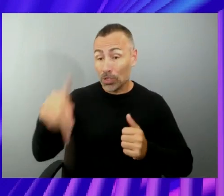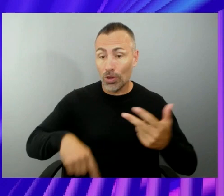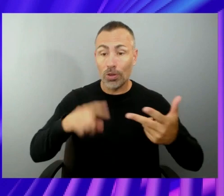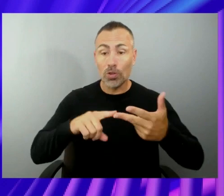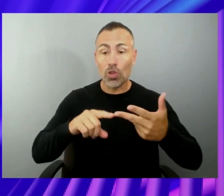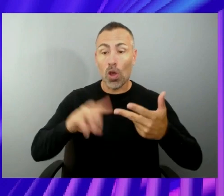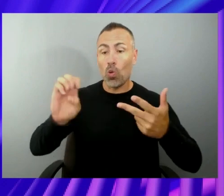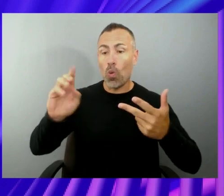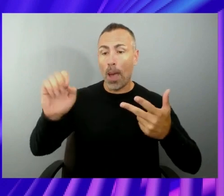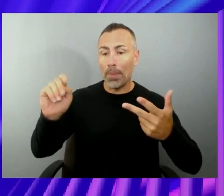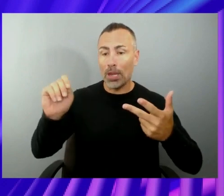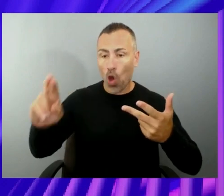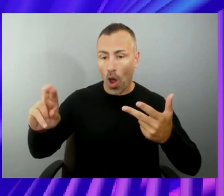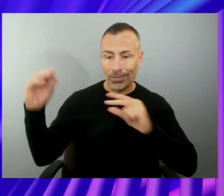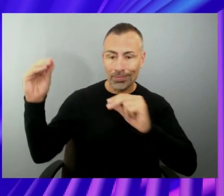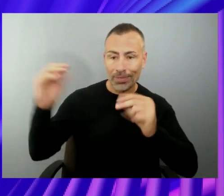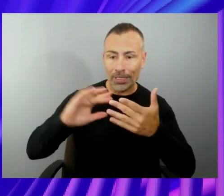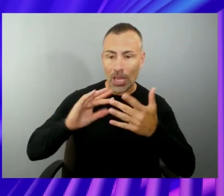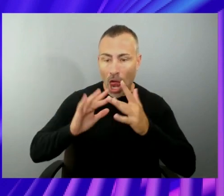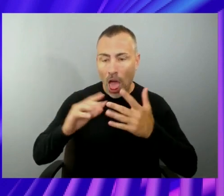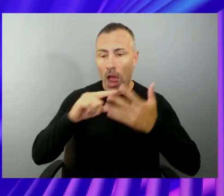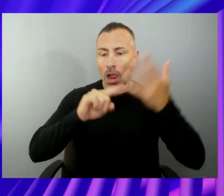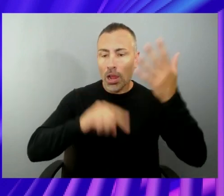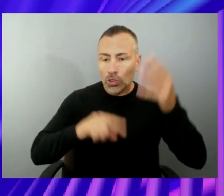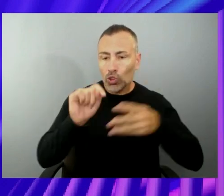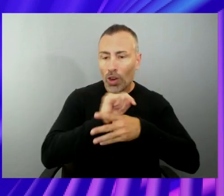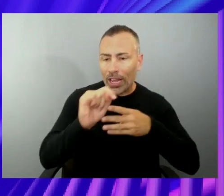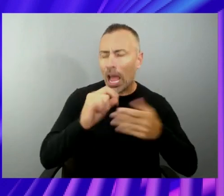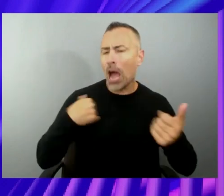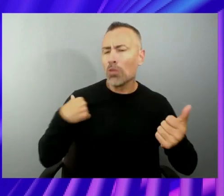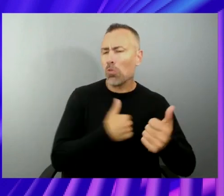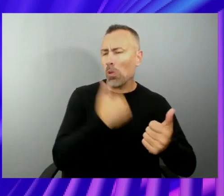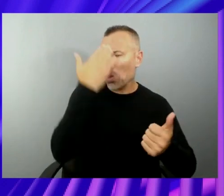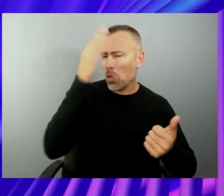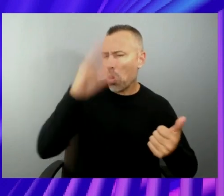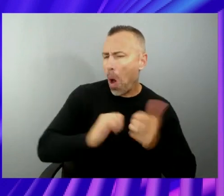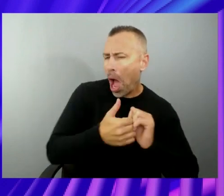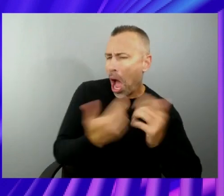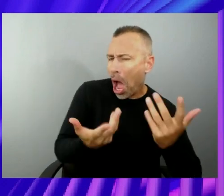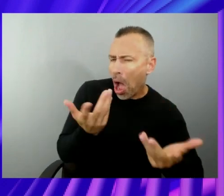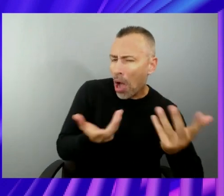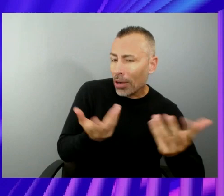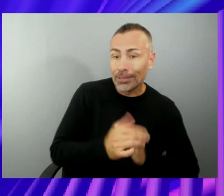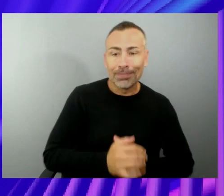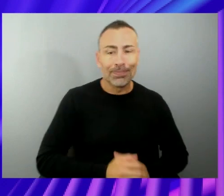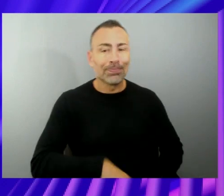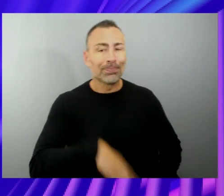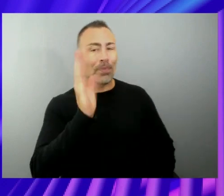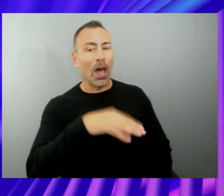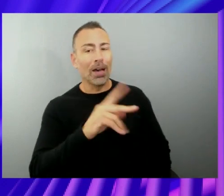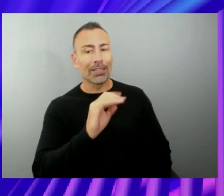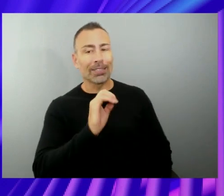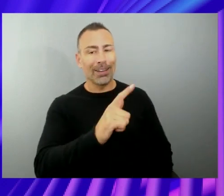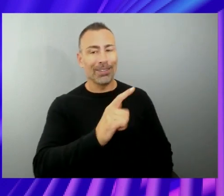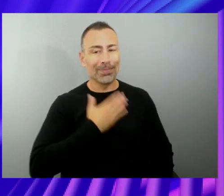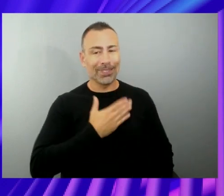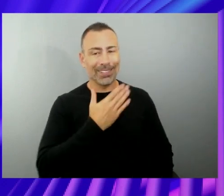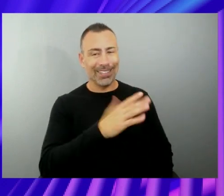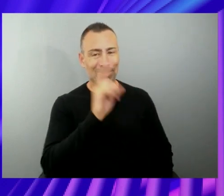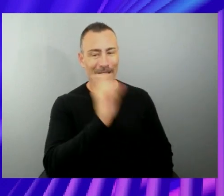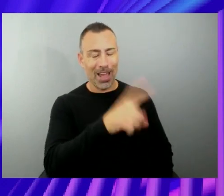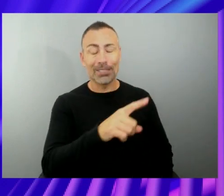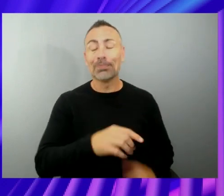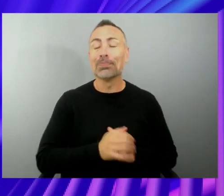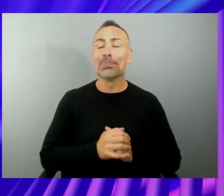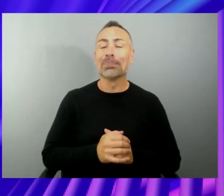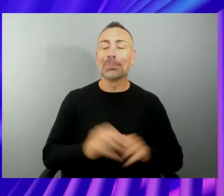stuff, Kyle, I'm very glad you asked. It's almost like I was told to. Okay, folks,